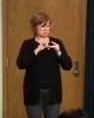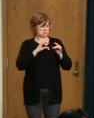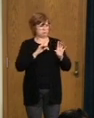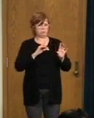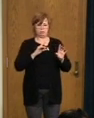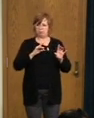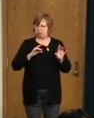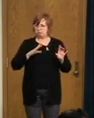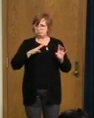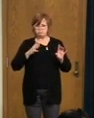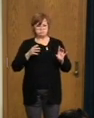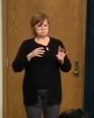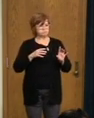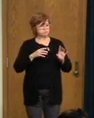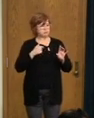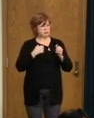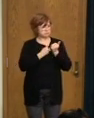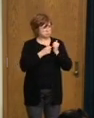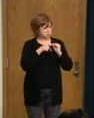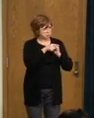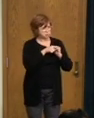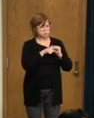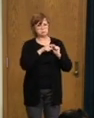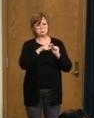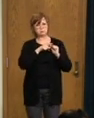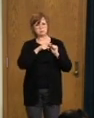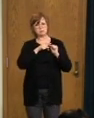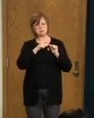comments were made like they were this past weekend.